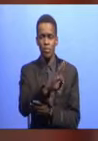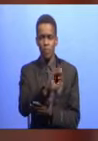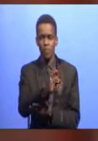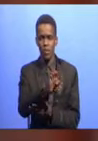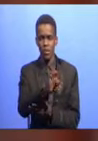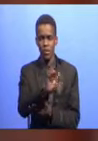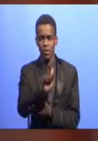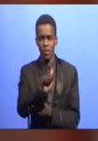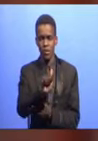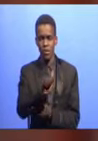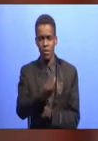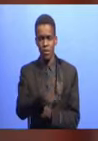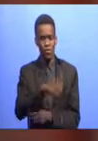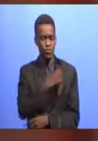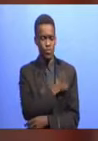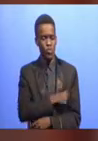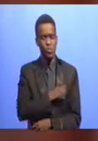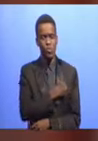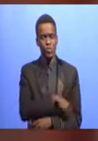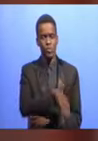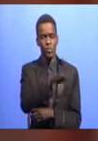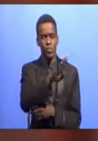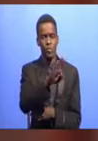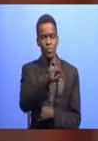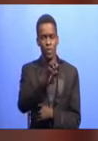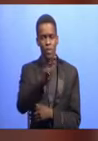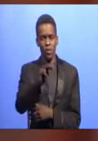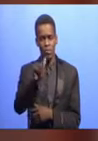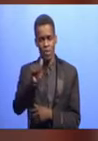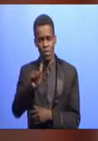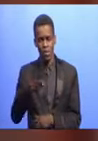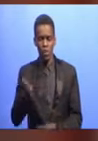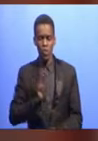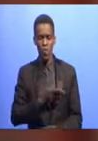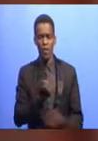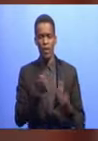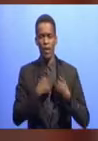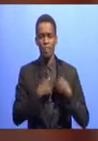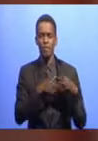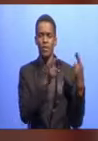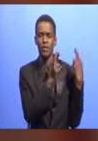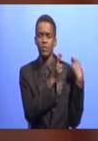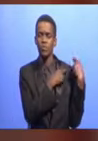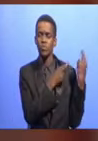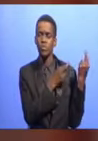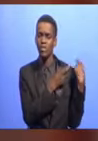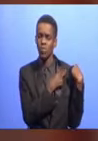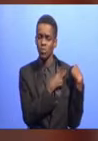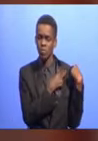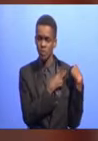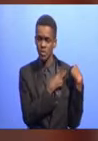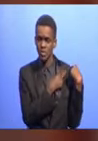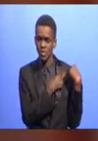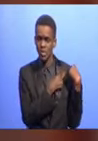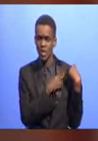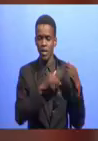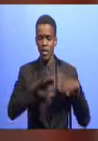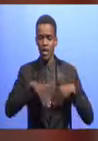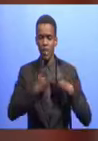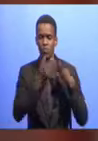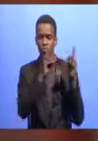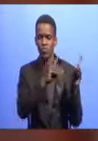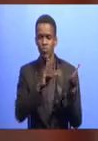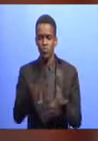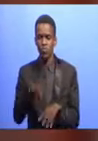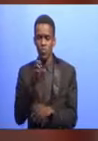ikemisetso le totere simolotse to reach out to bailong gore ga semaloko because re itse botlhokwa ba teng is bigger